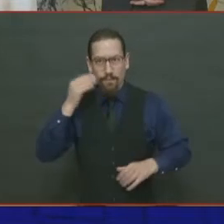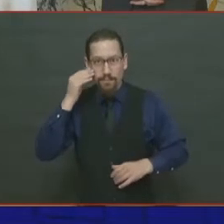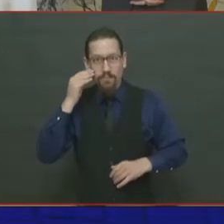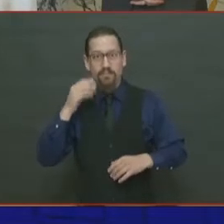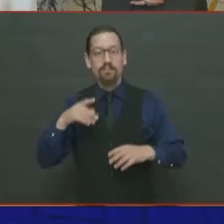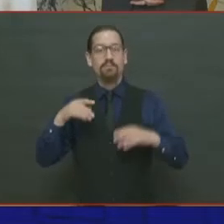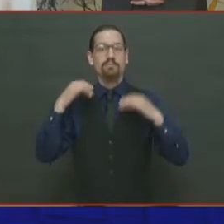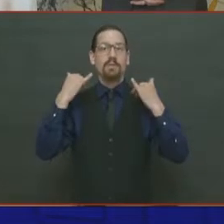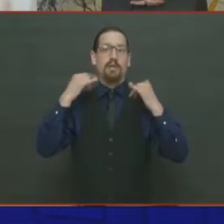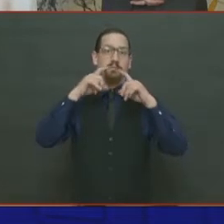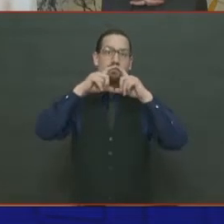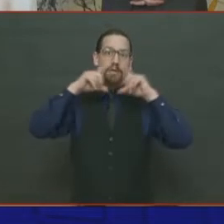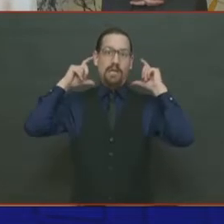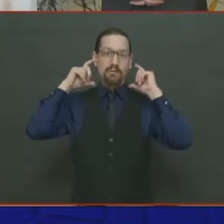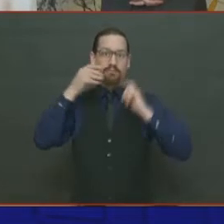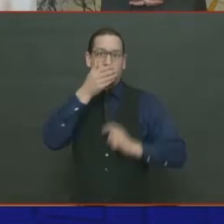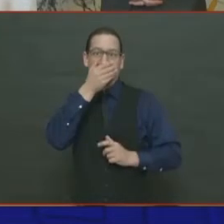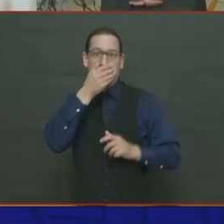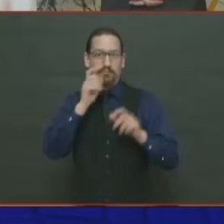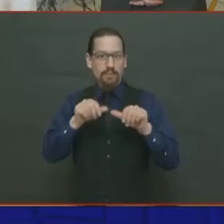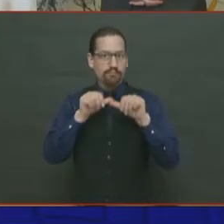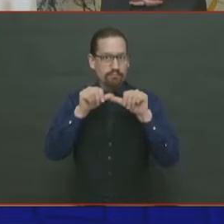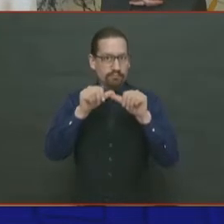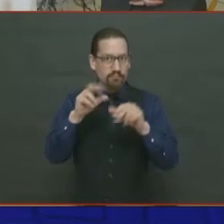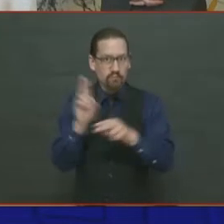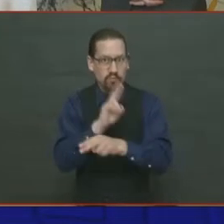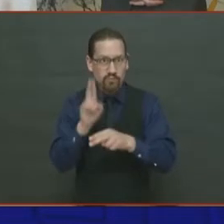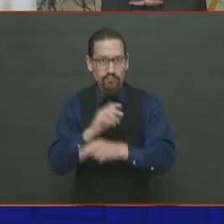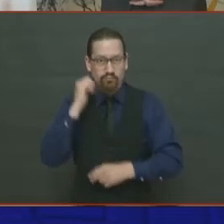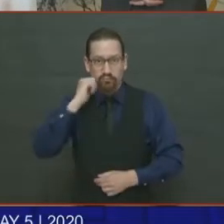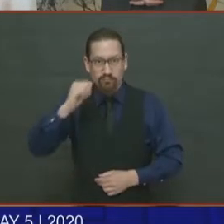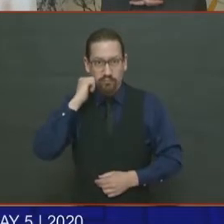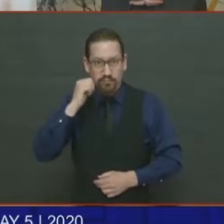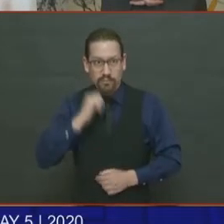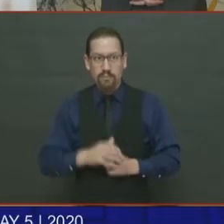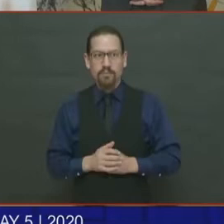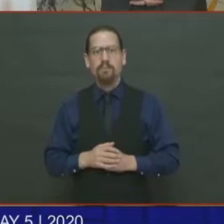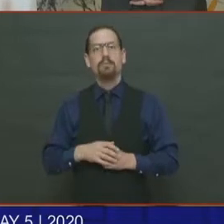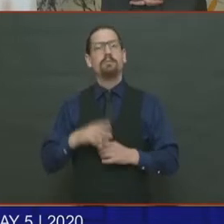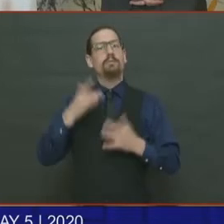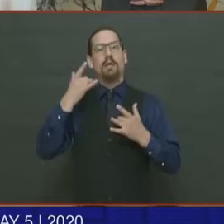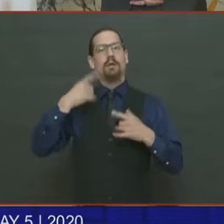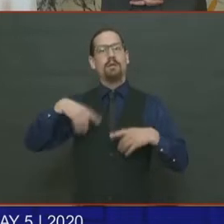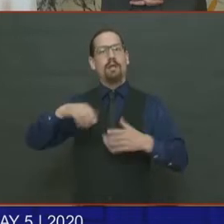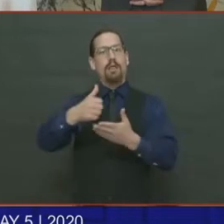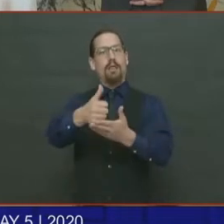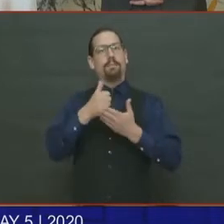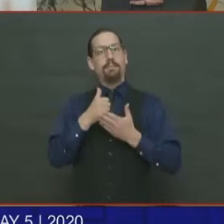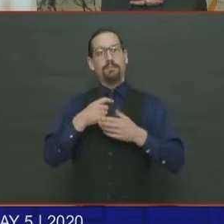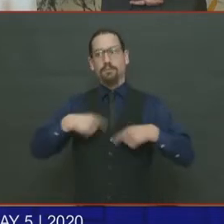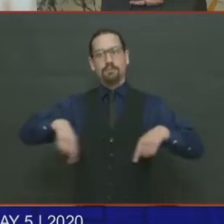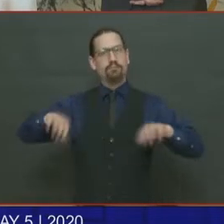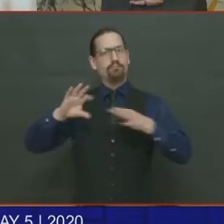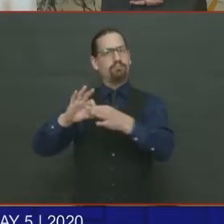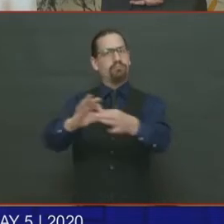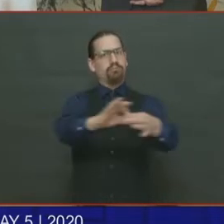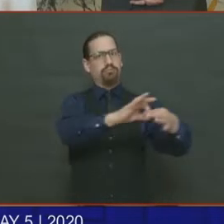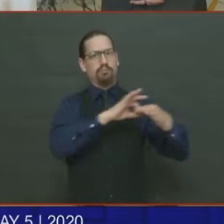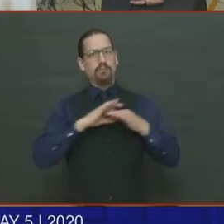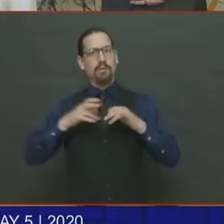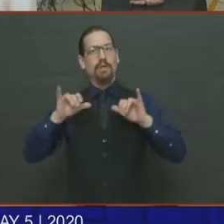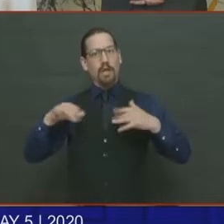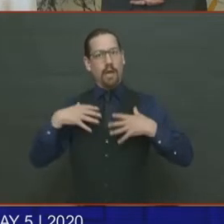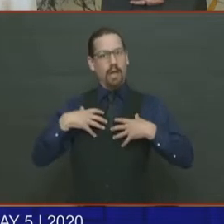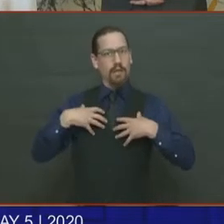directly contributed to making Rhode Island a healthier, safer place. So I share that data as a glimmer